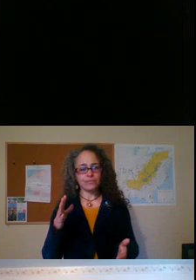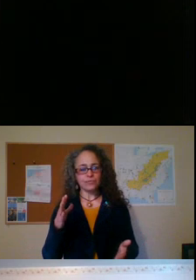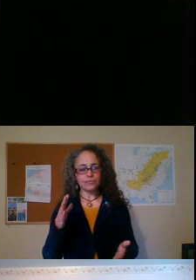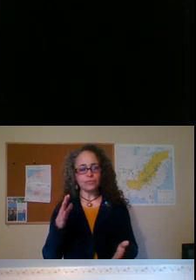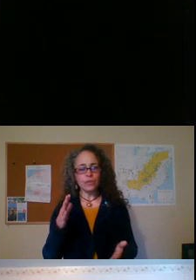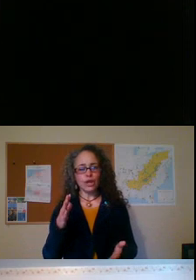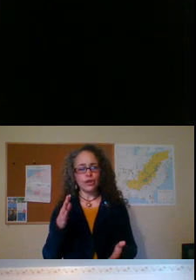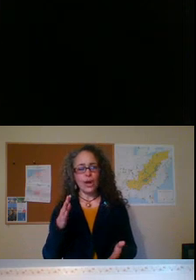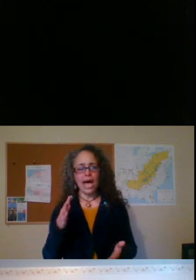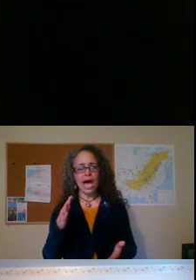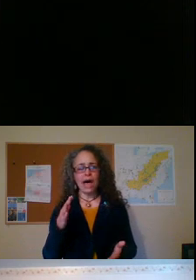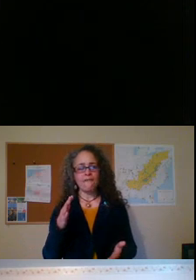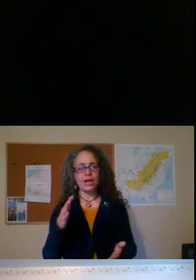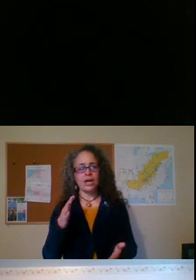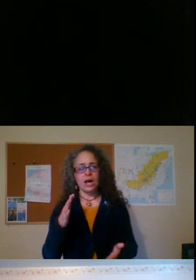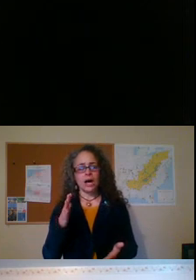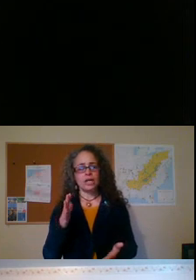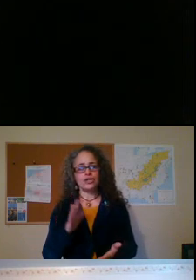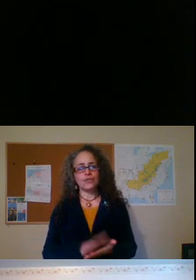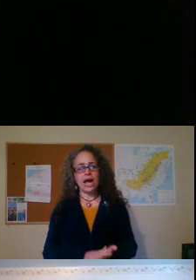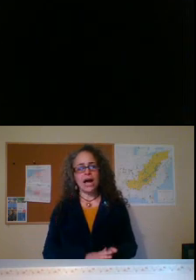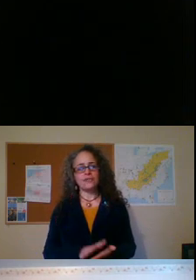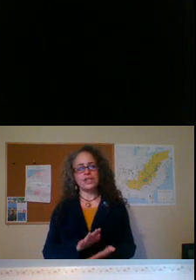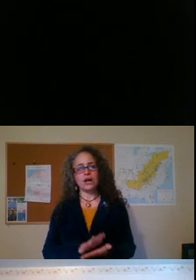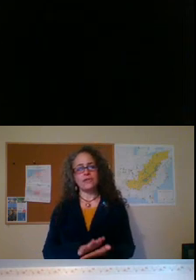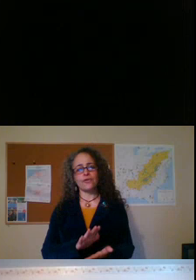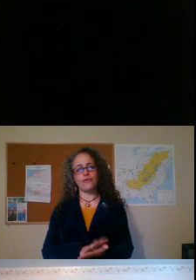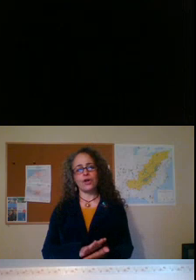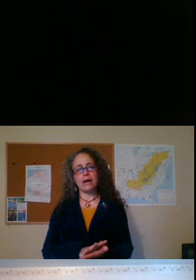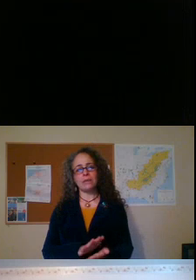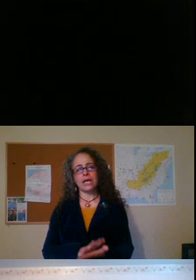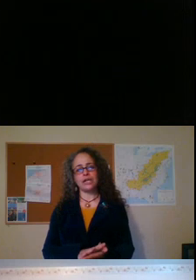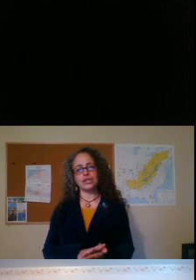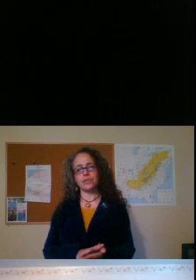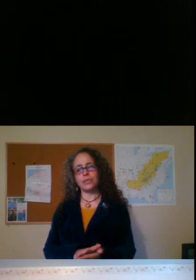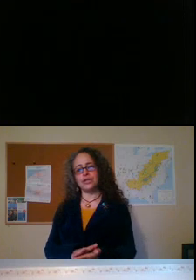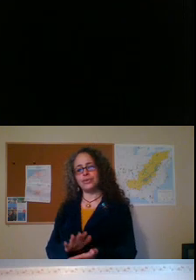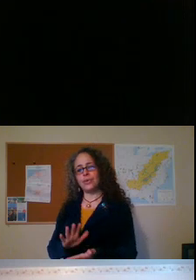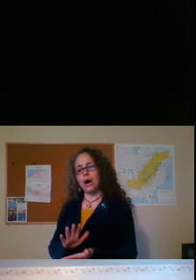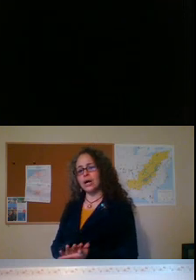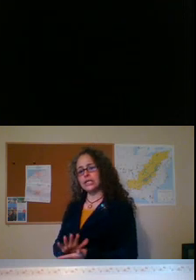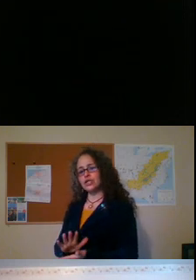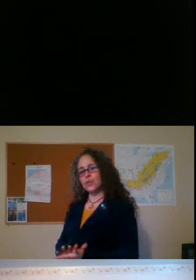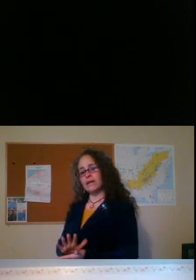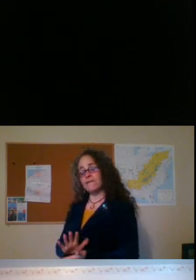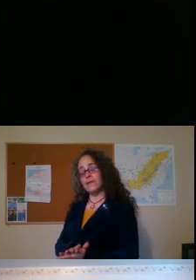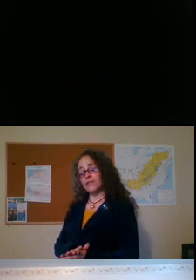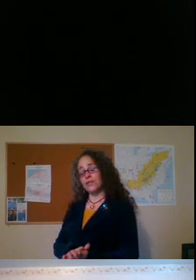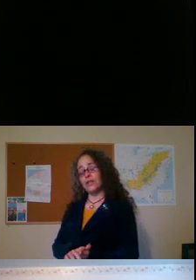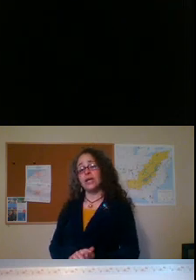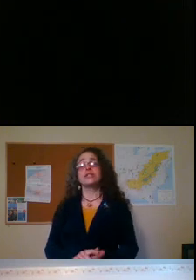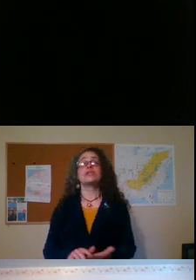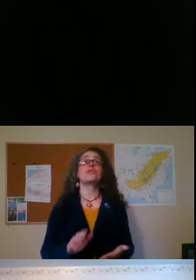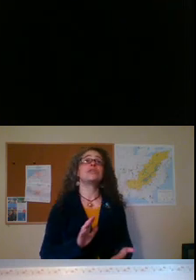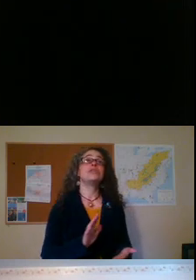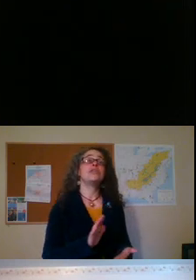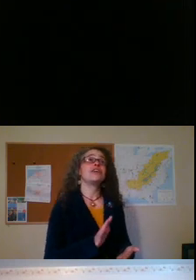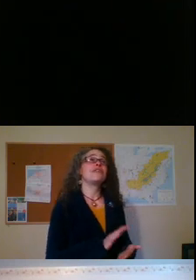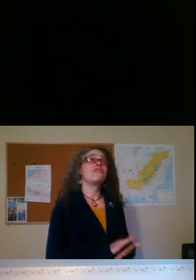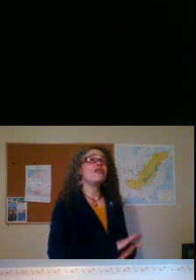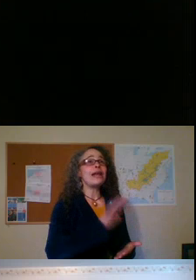then you have a draft of your full application will be due August 25th.